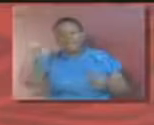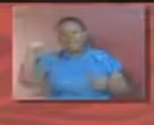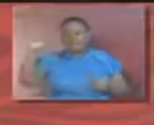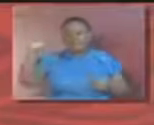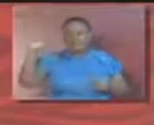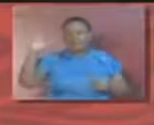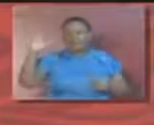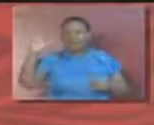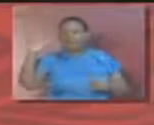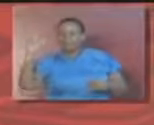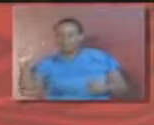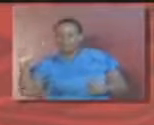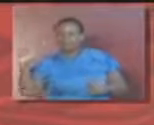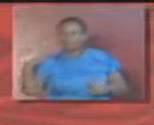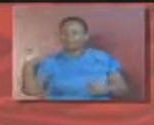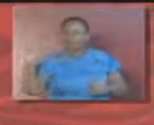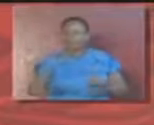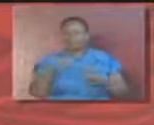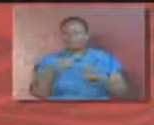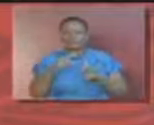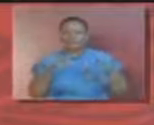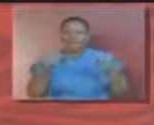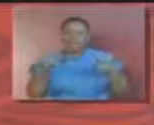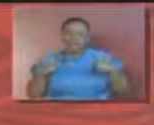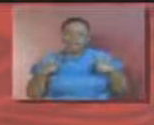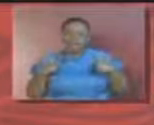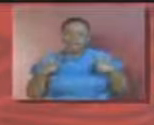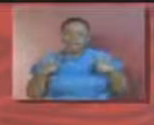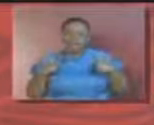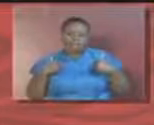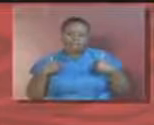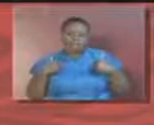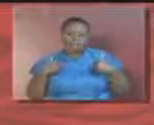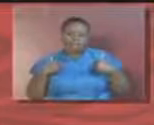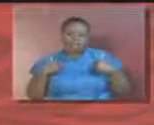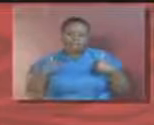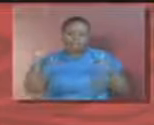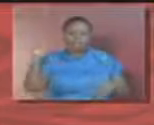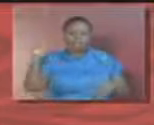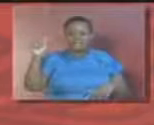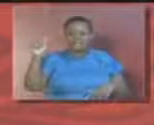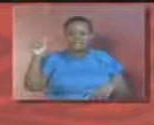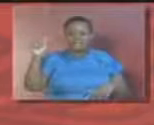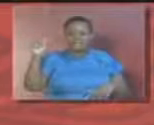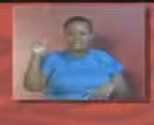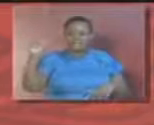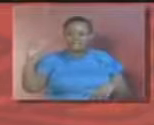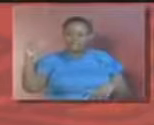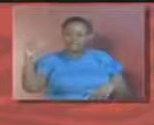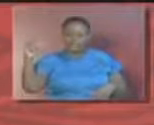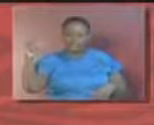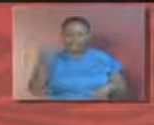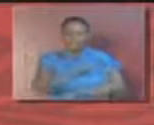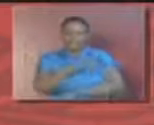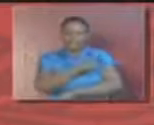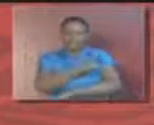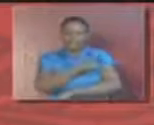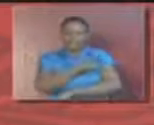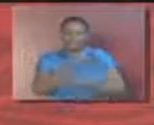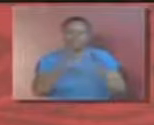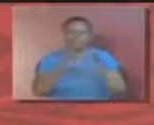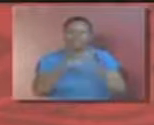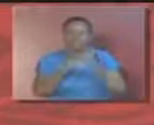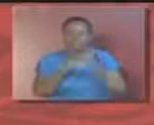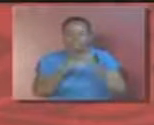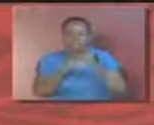shift in the Augustus Long from being a suspected to a confirmed hospital bed. Now, you asked a very interesting